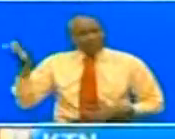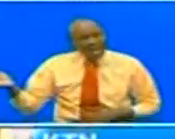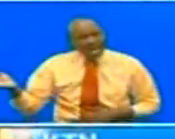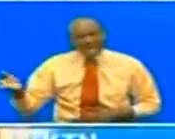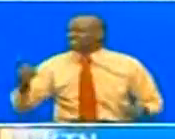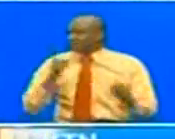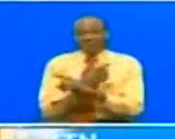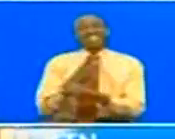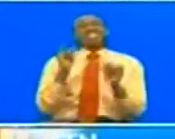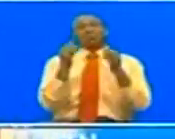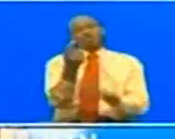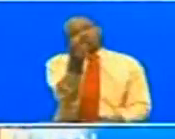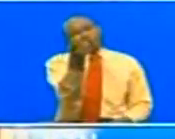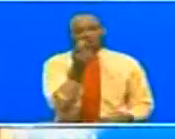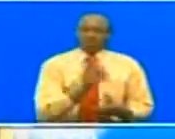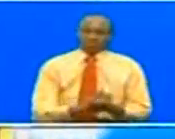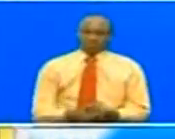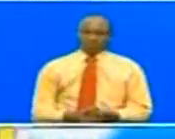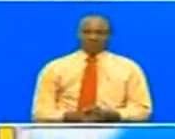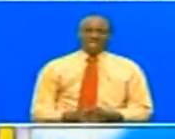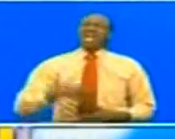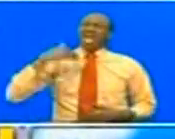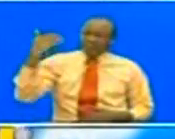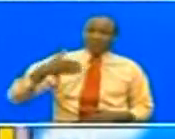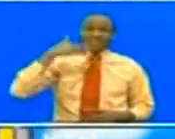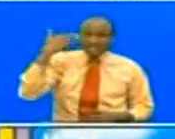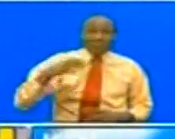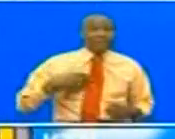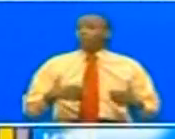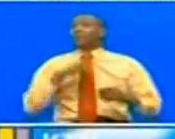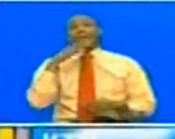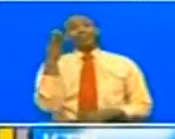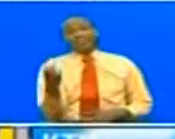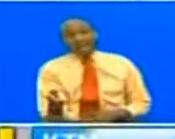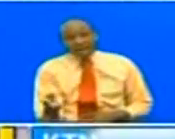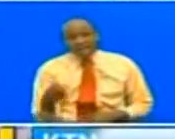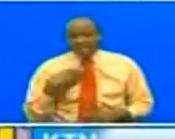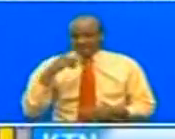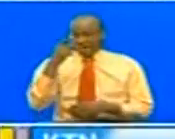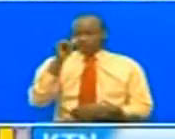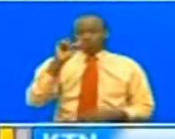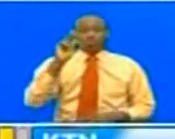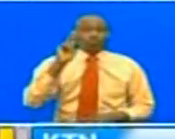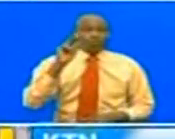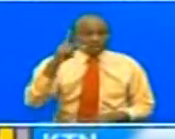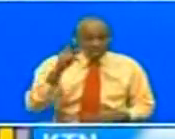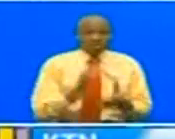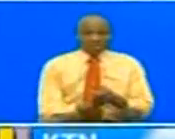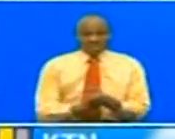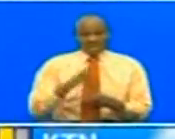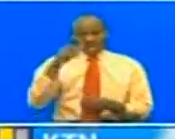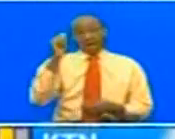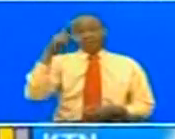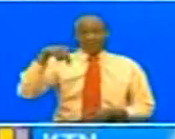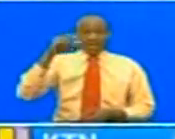takes place on the ground. Every day we have people killed down there in Kainuk, over there in